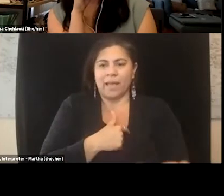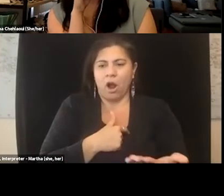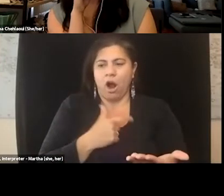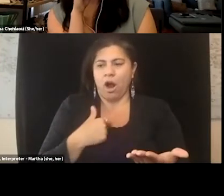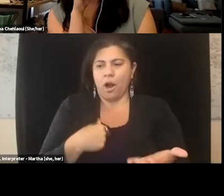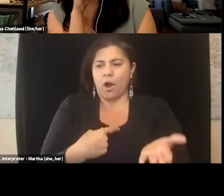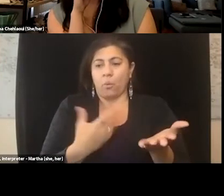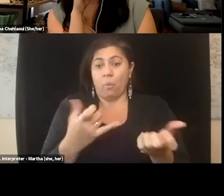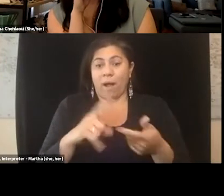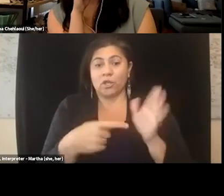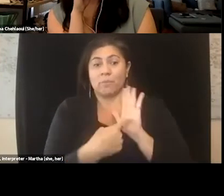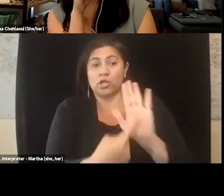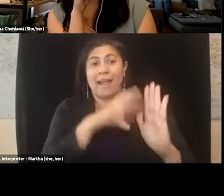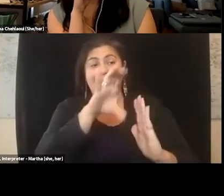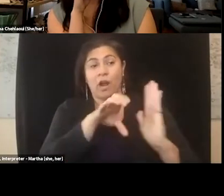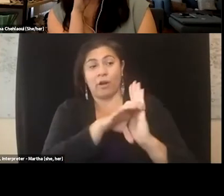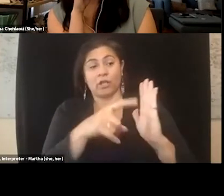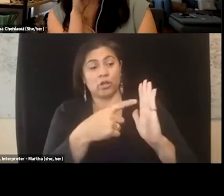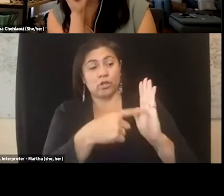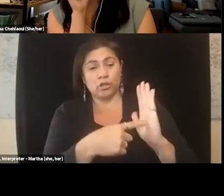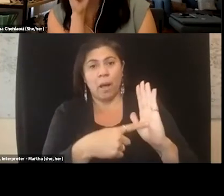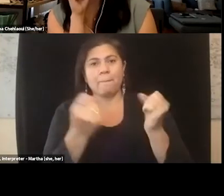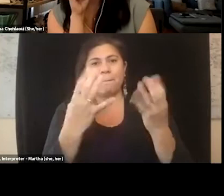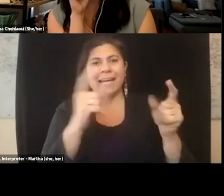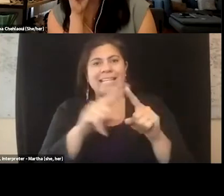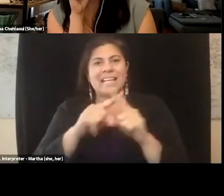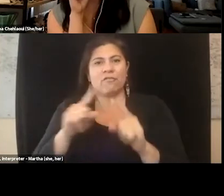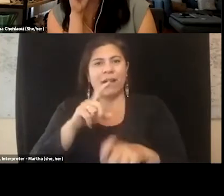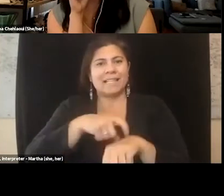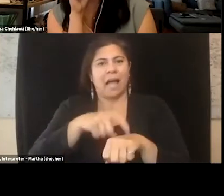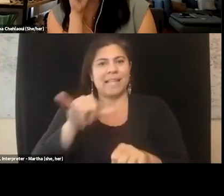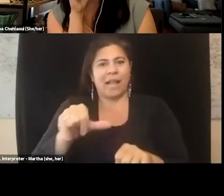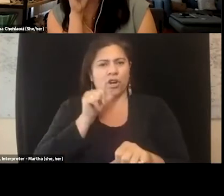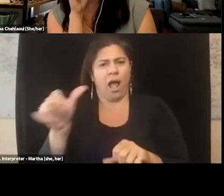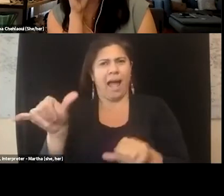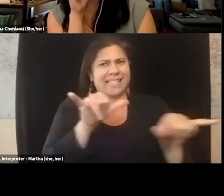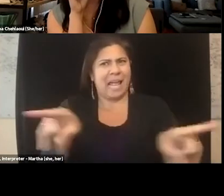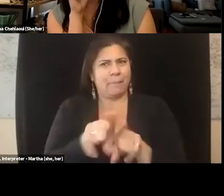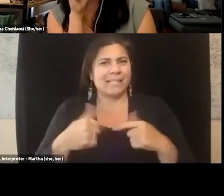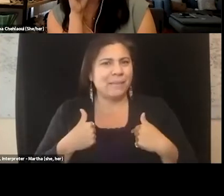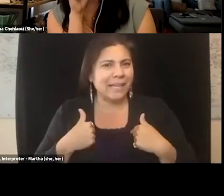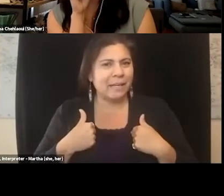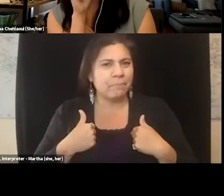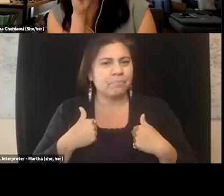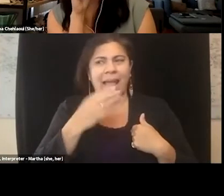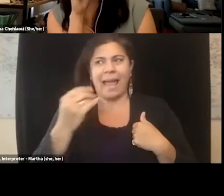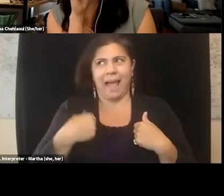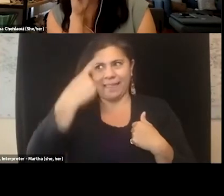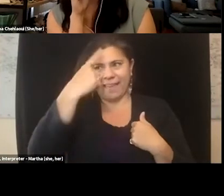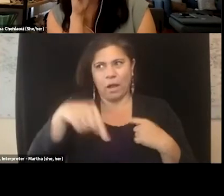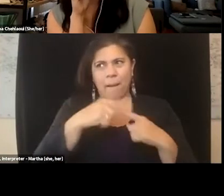we want to portray characters many, many times that are, like Omid said, nothing like us. And when I think about my characters that have